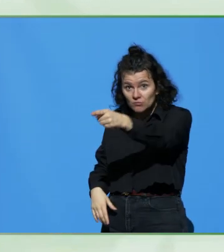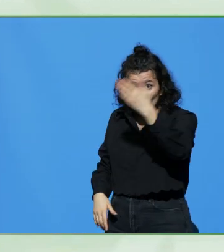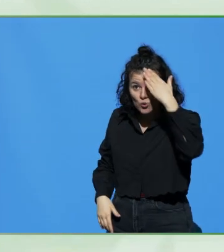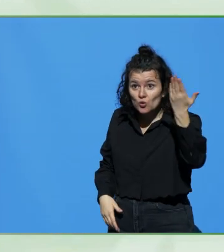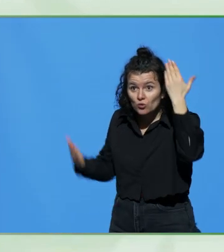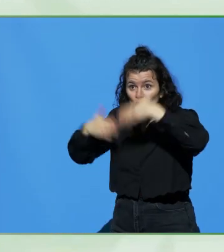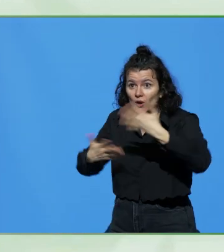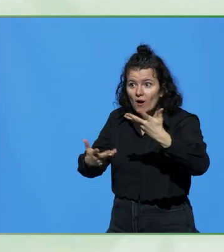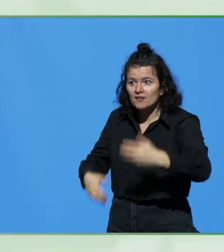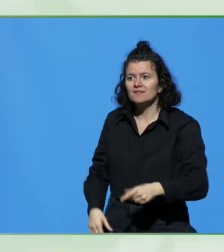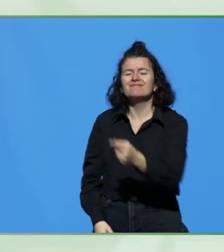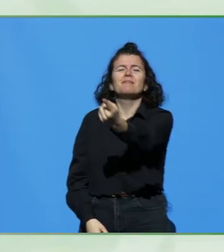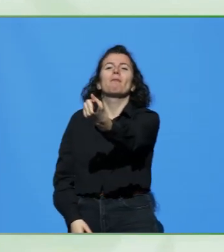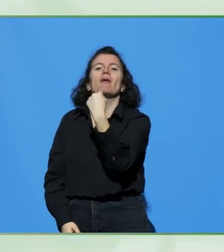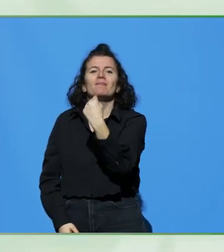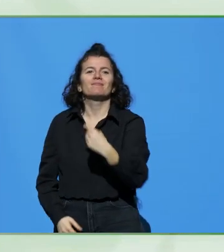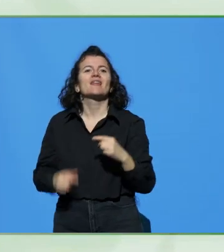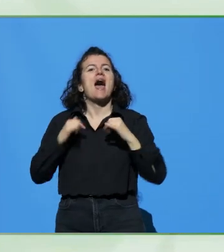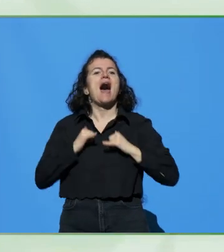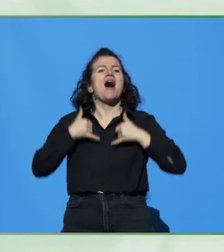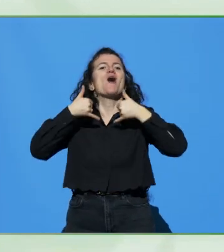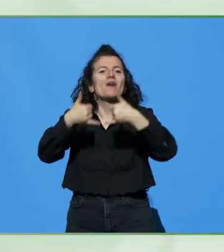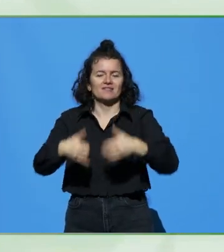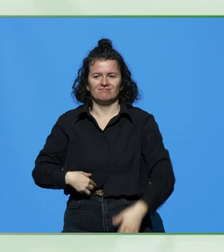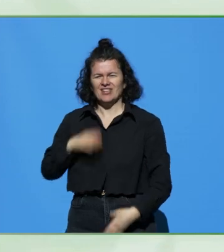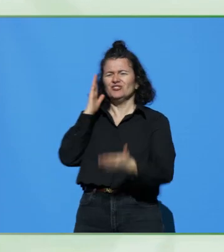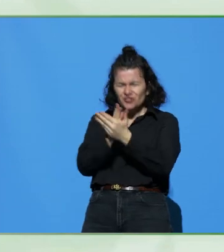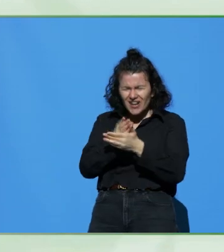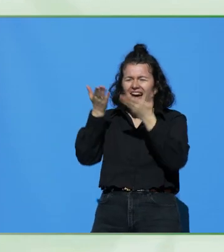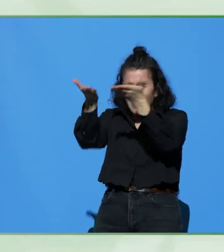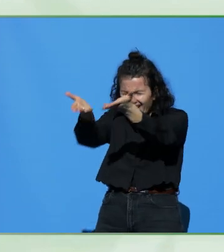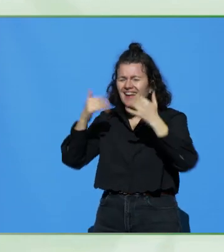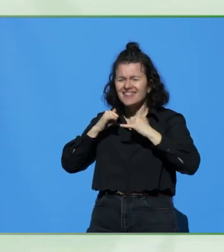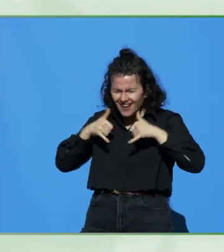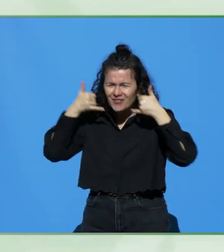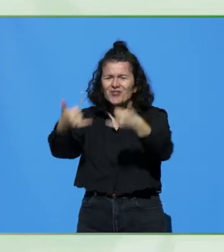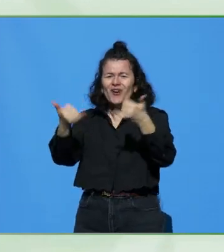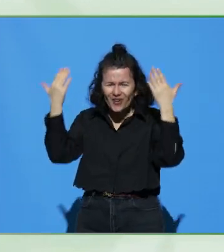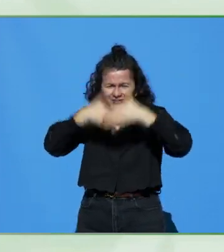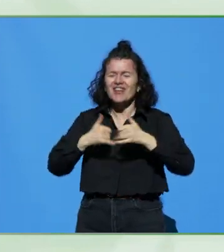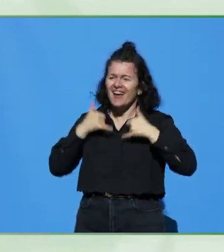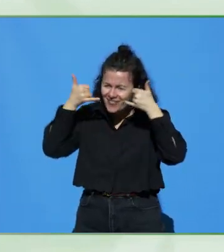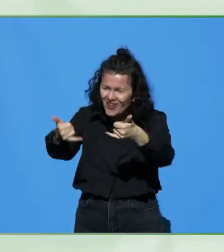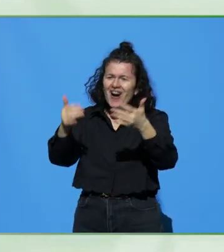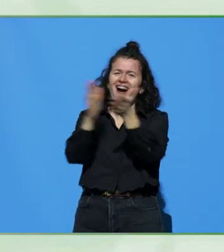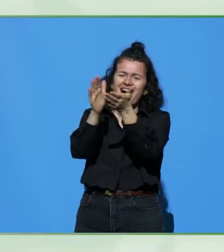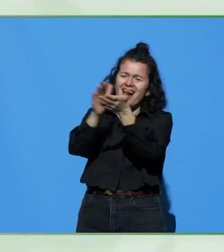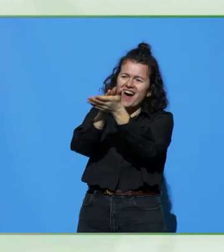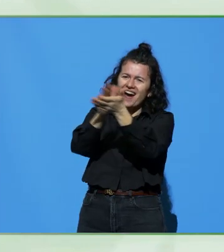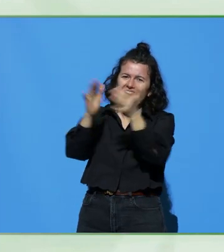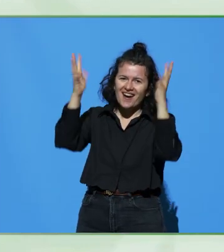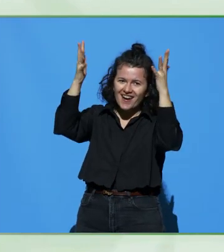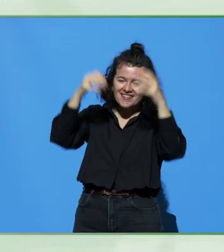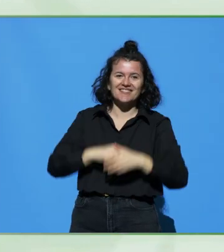Yay! The award ceremony! The big highlight of the Zero. We will be celebrating